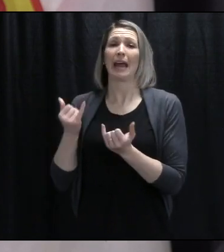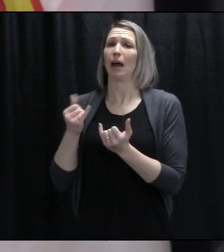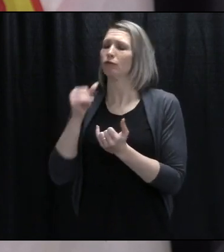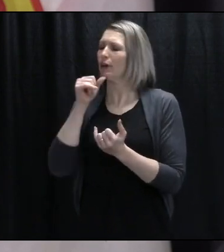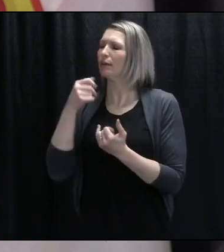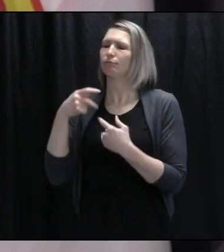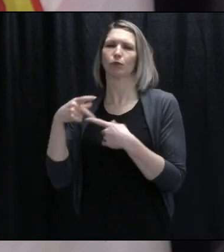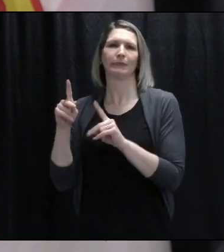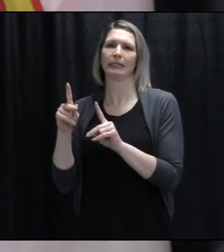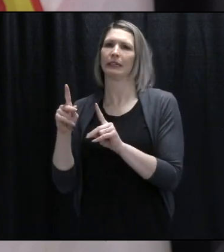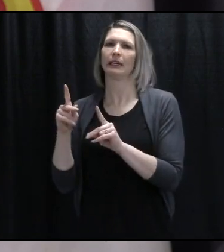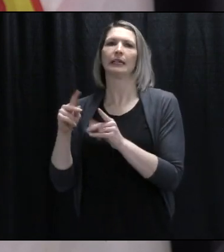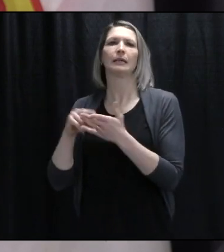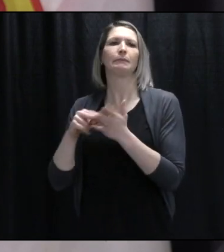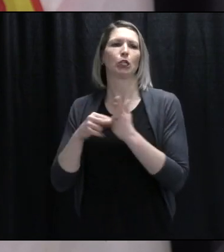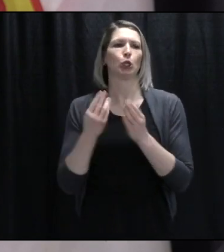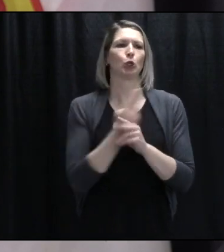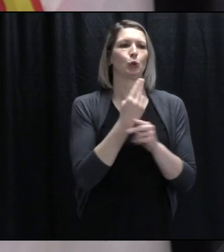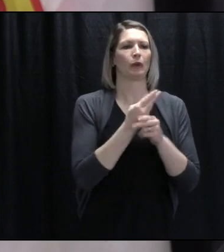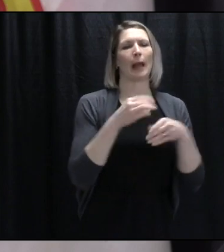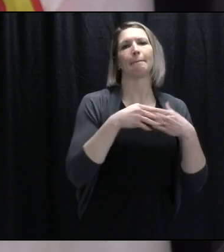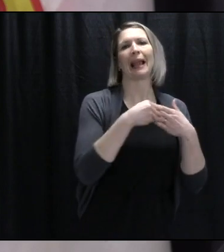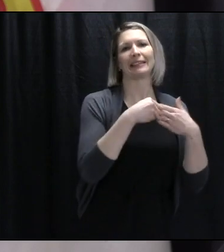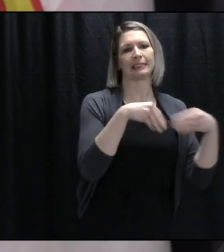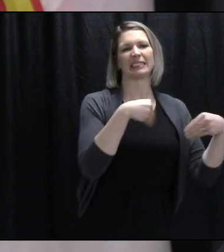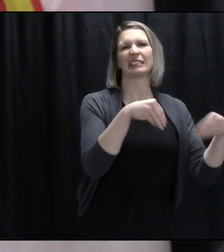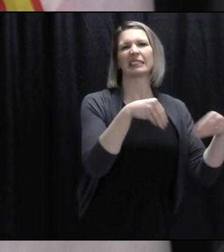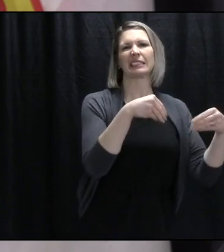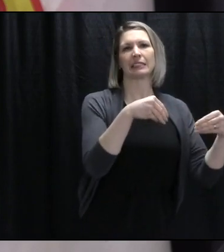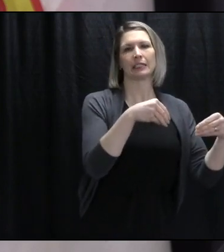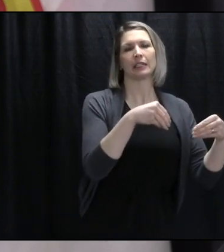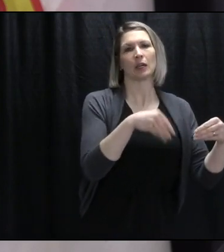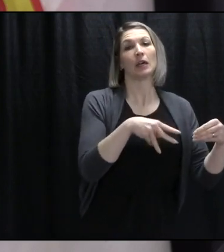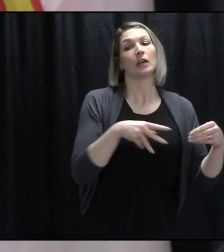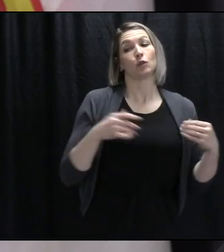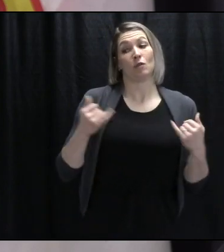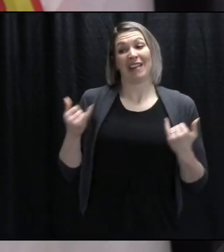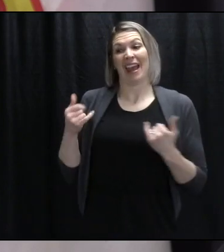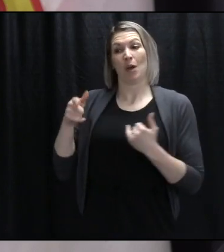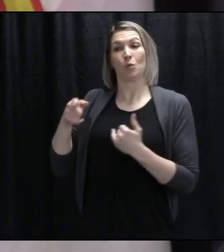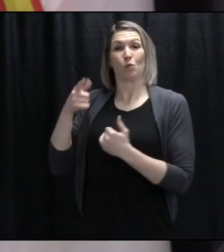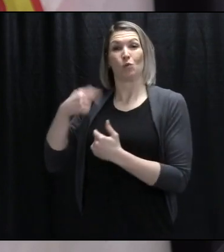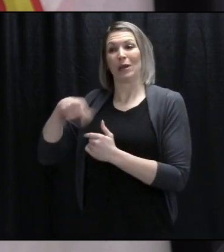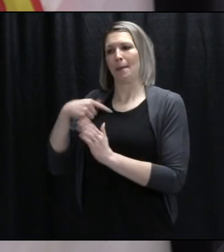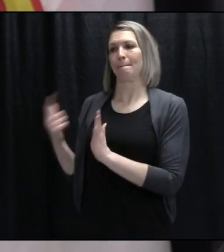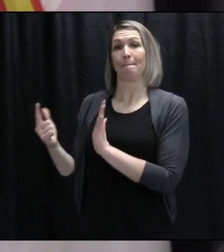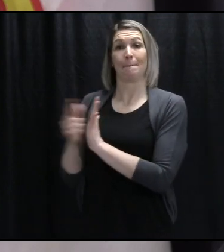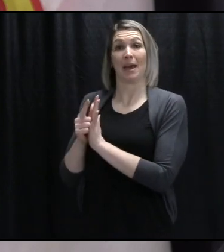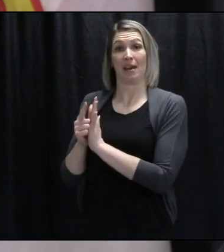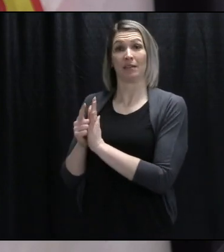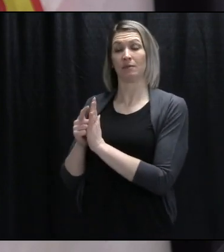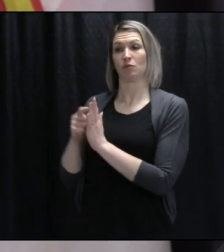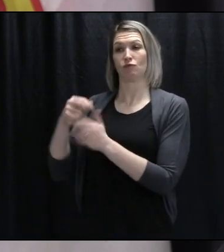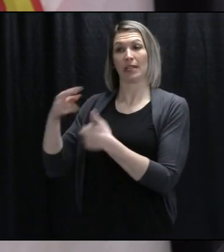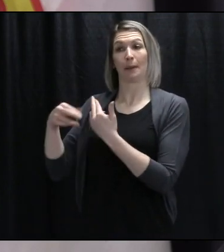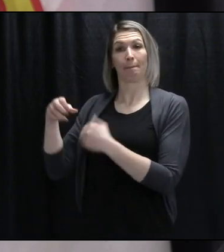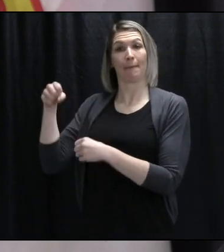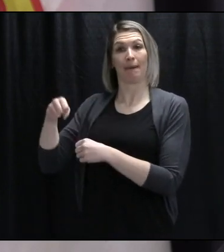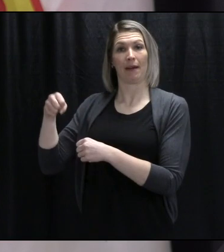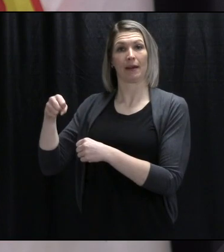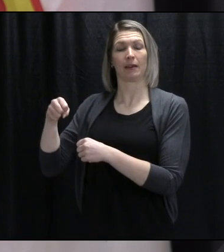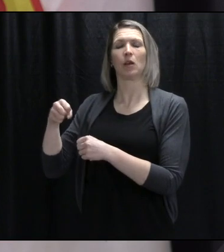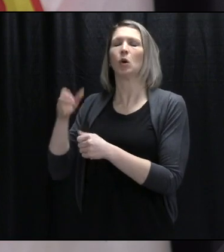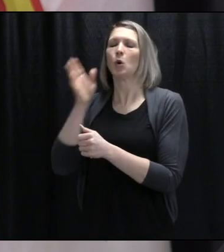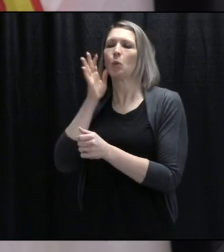If there's one thing that we can do above anything else, is we need to realize that our actions today determines